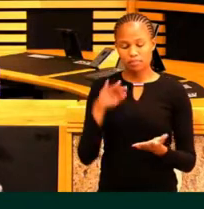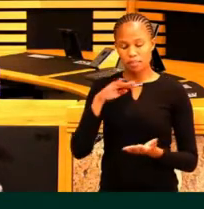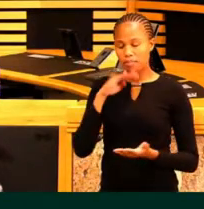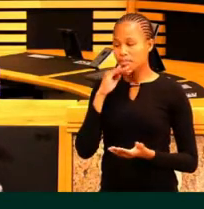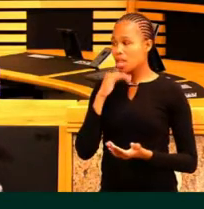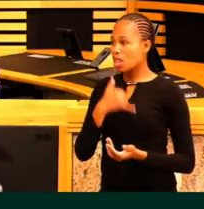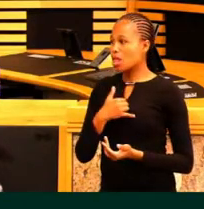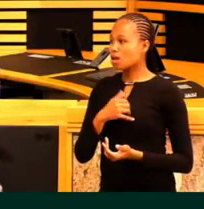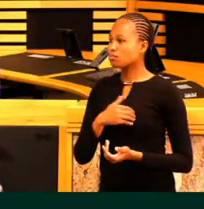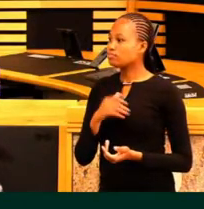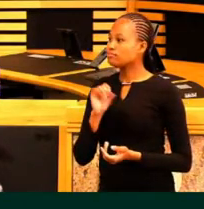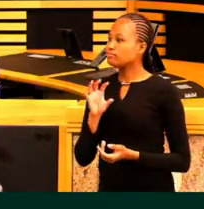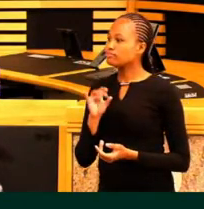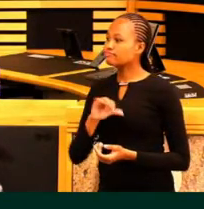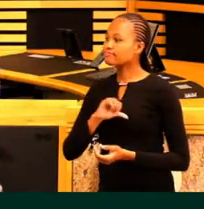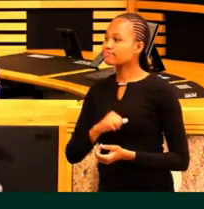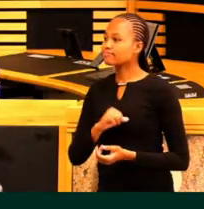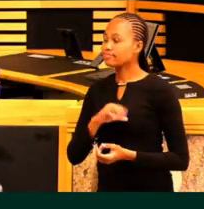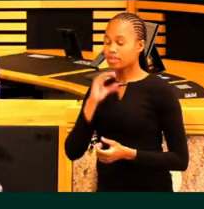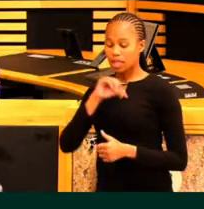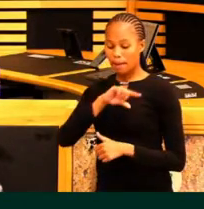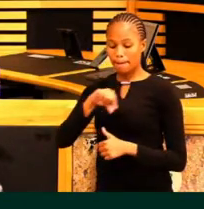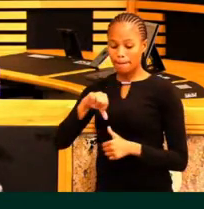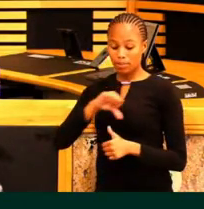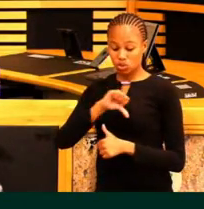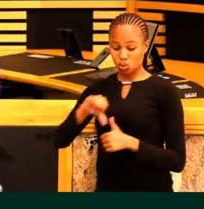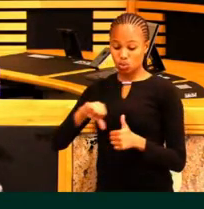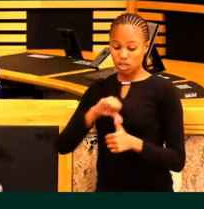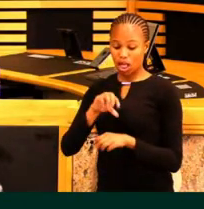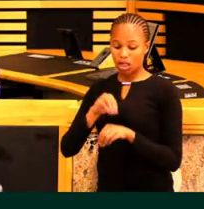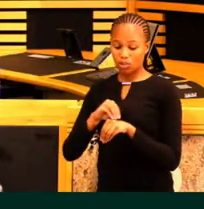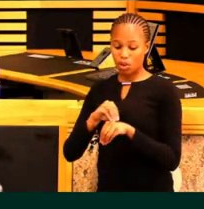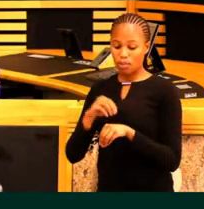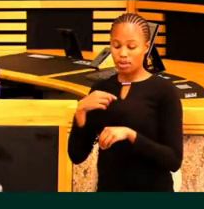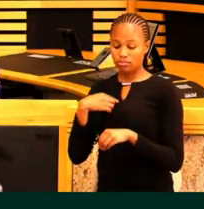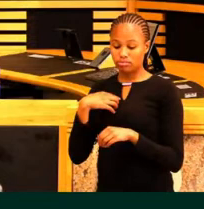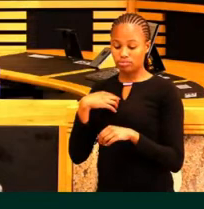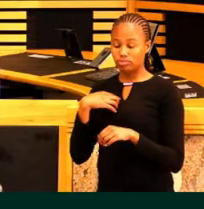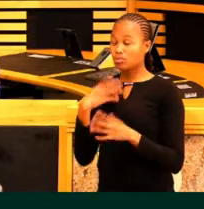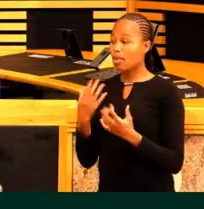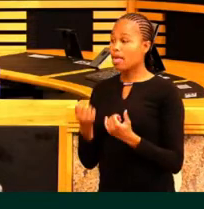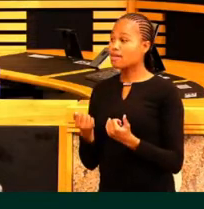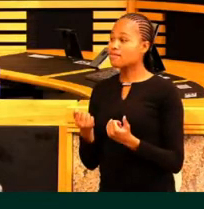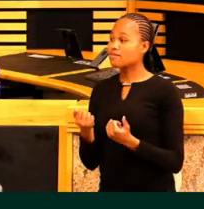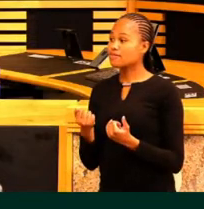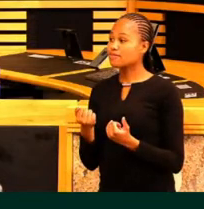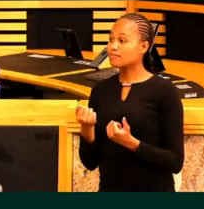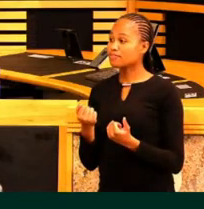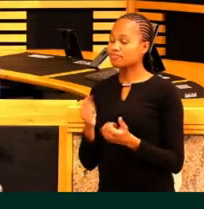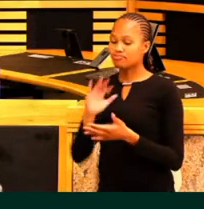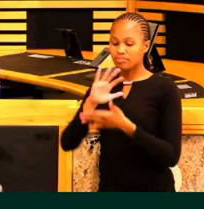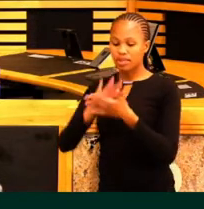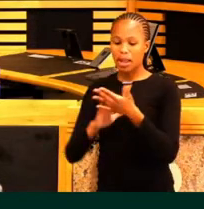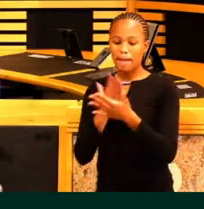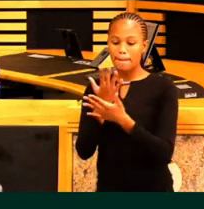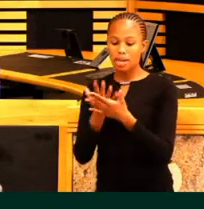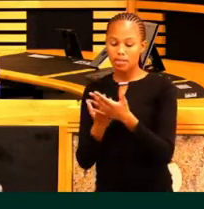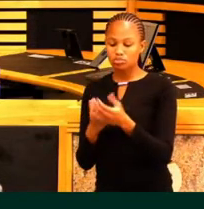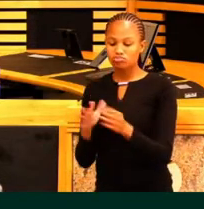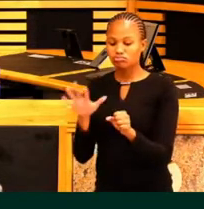talking about these social problems that we are facing currently prisons are full of young